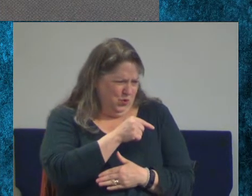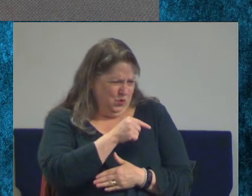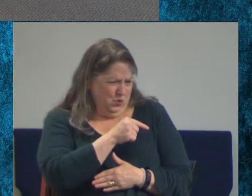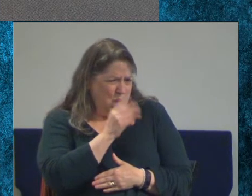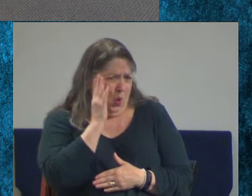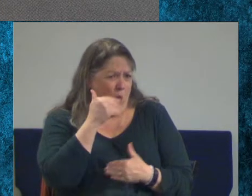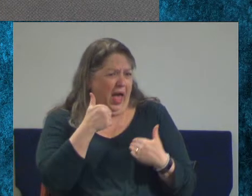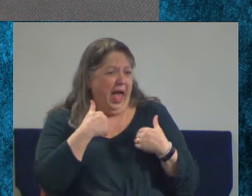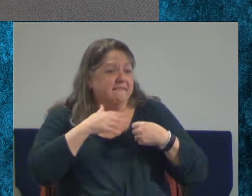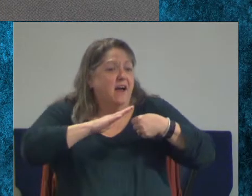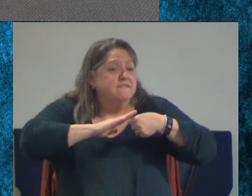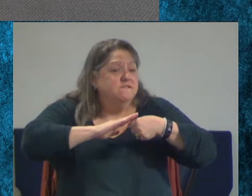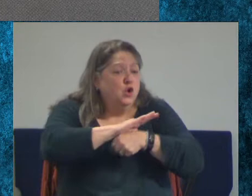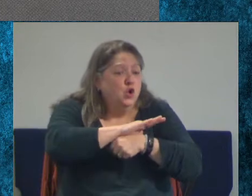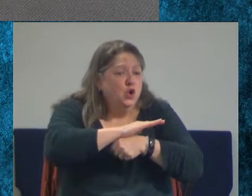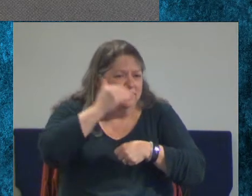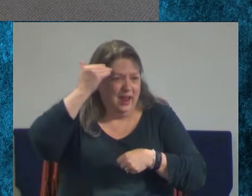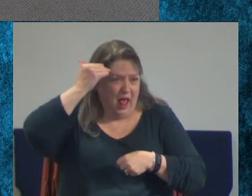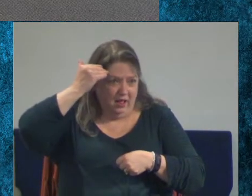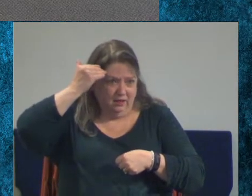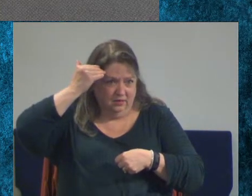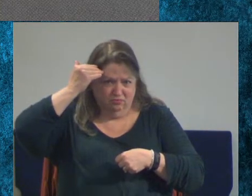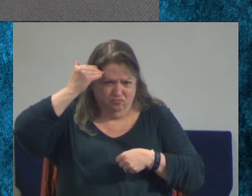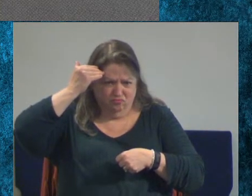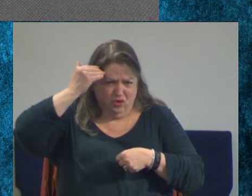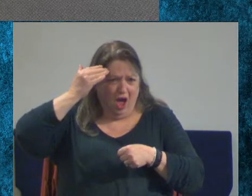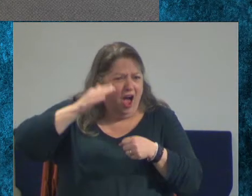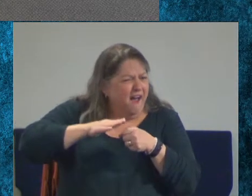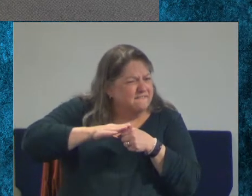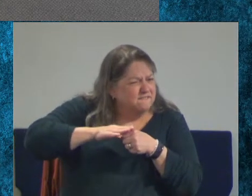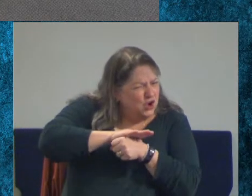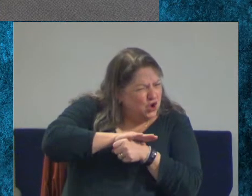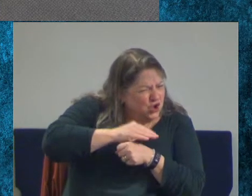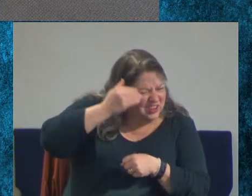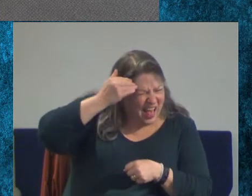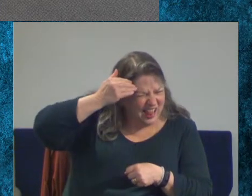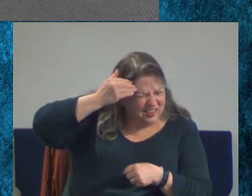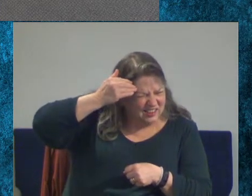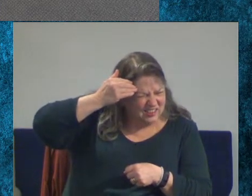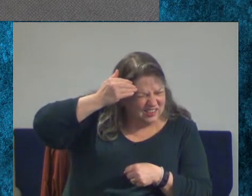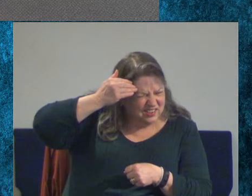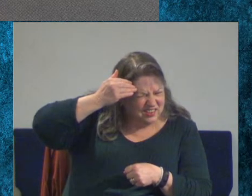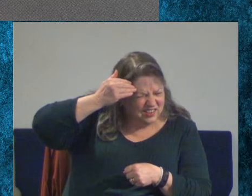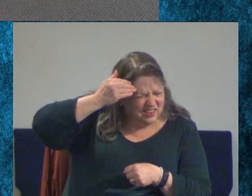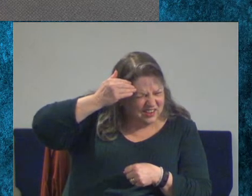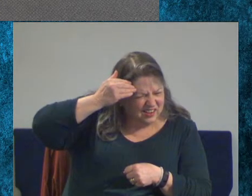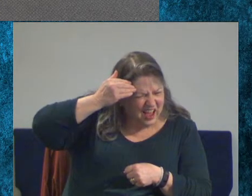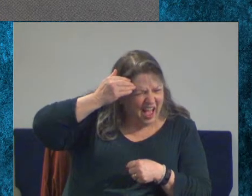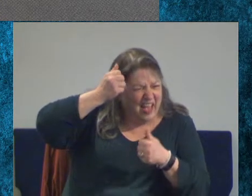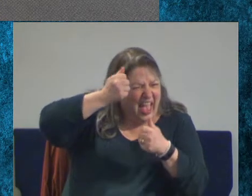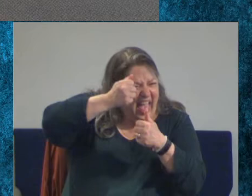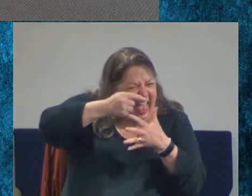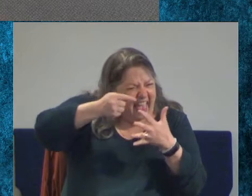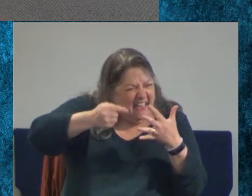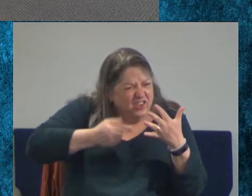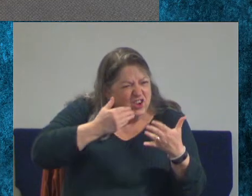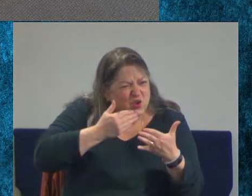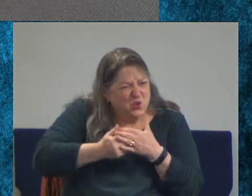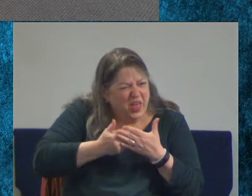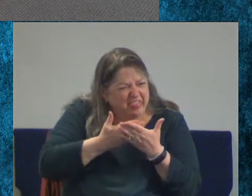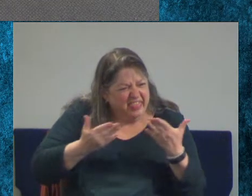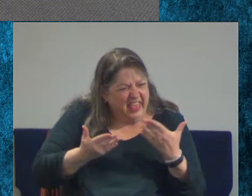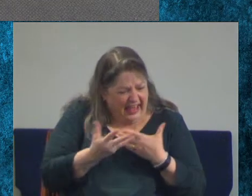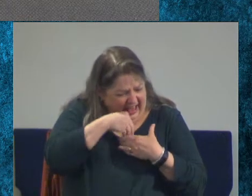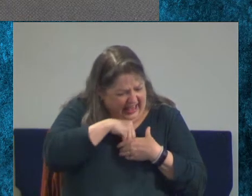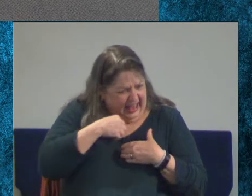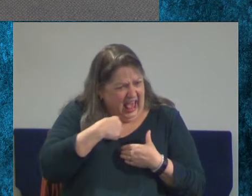the full knowledge, that you may have the full knowledge of every good thing that is in